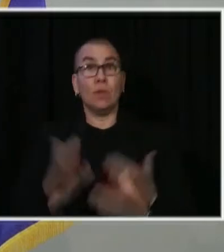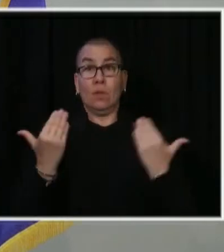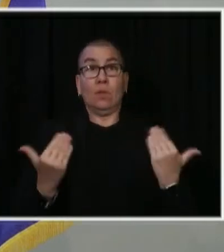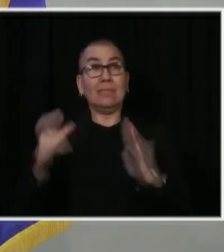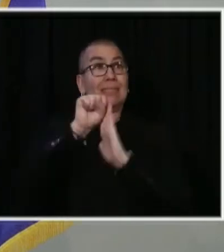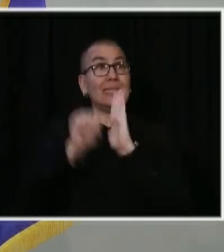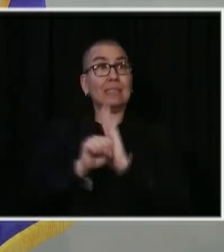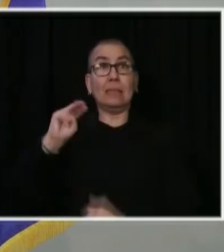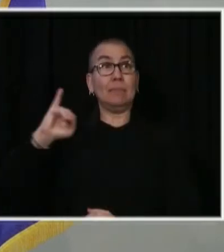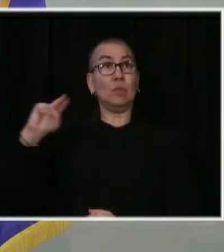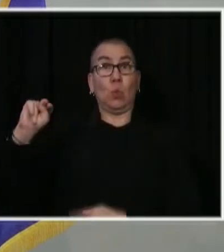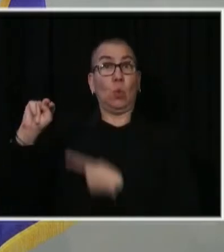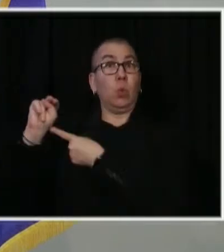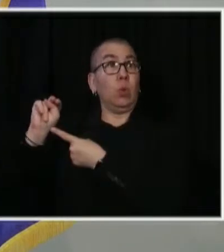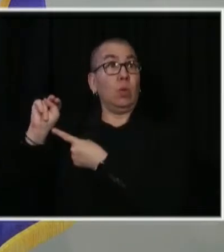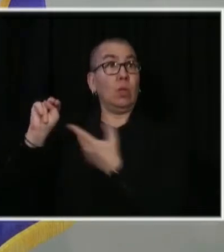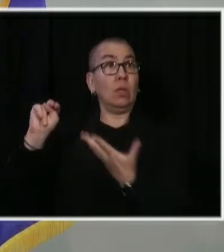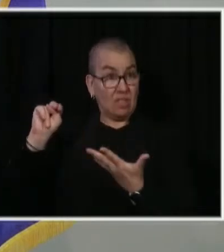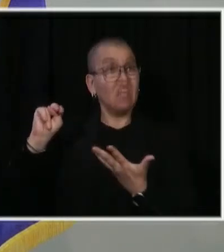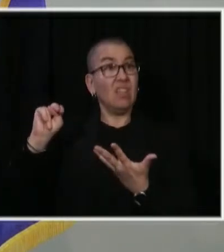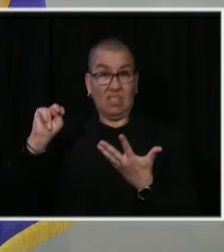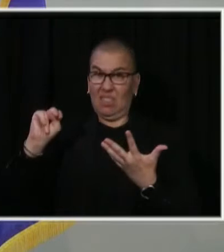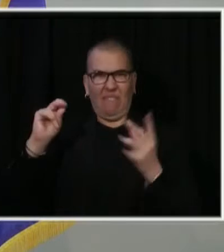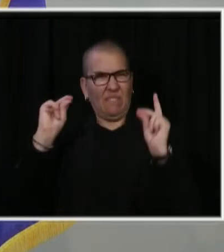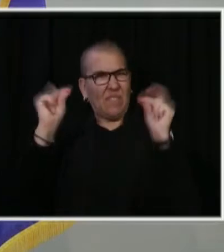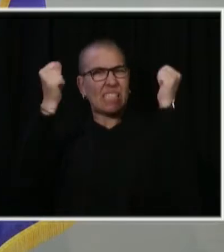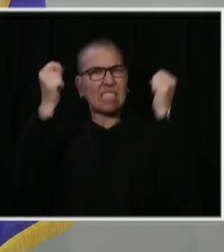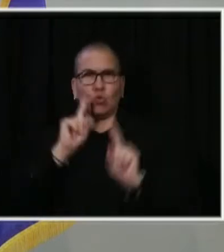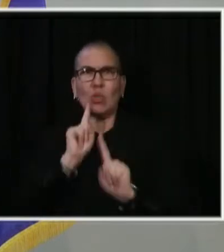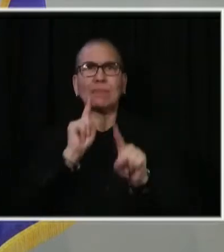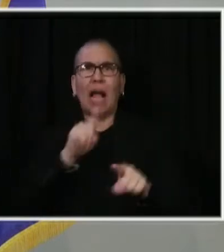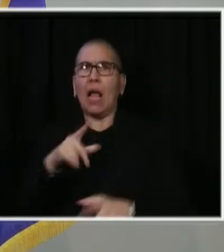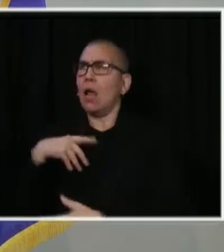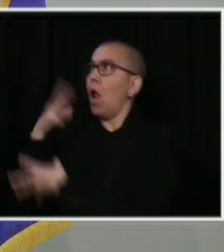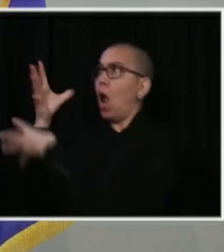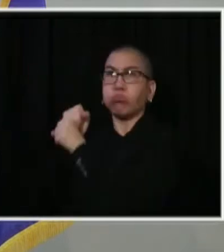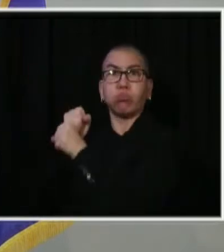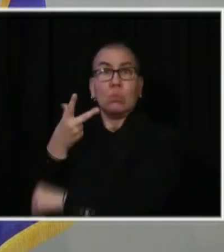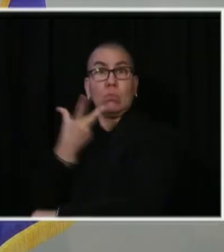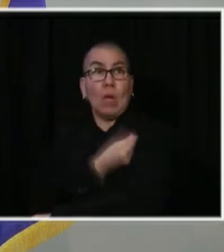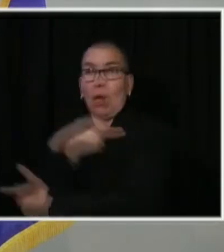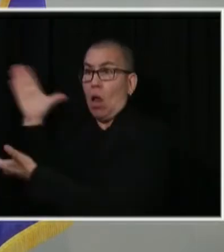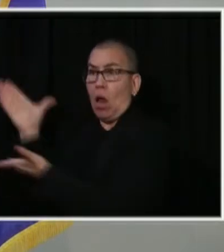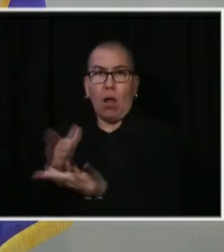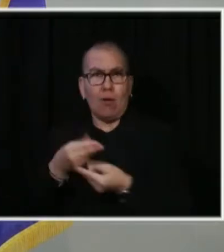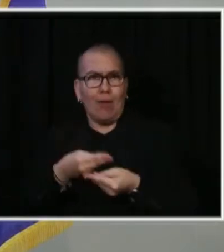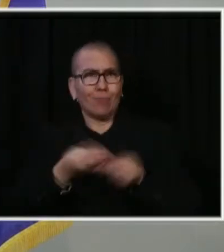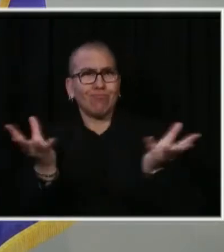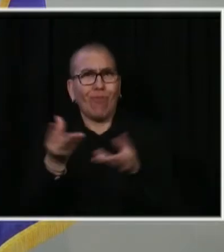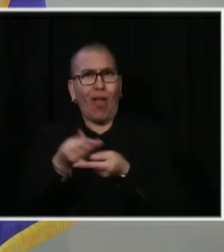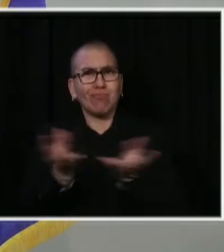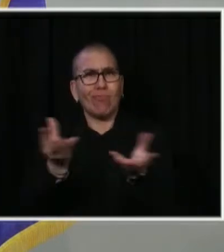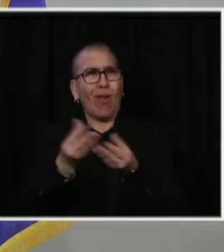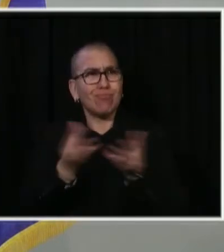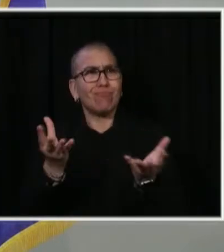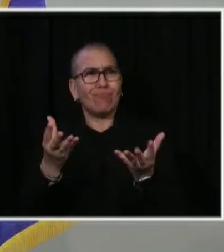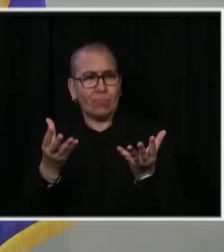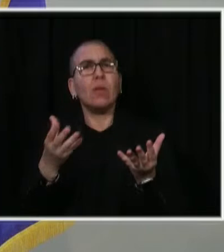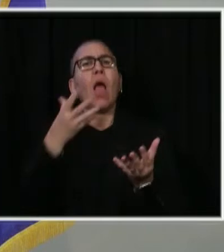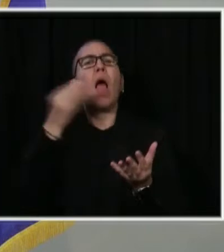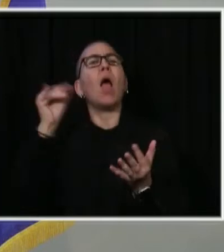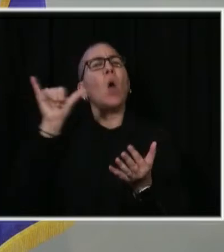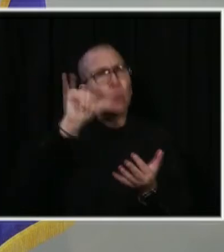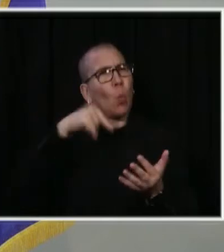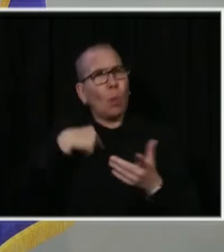capacity. The state of Minnesota is delivering them faster than anybody. And this week, the federal government has given flexibility for states that are doing a really